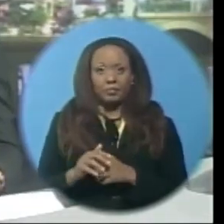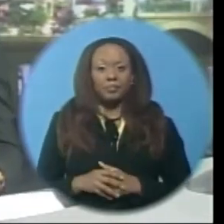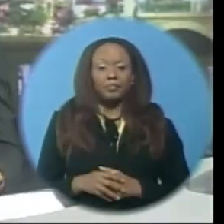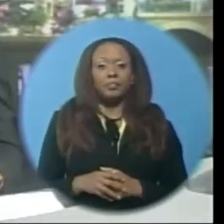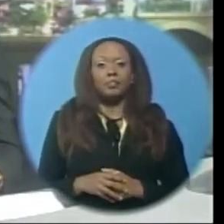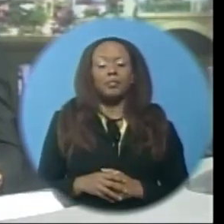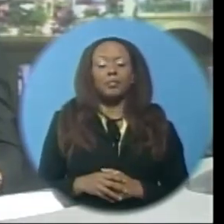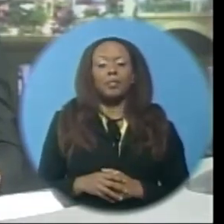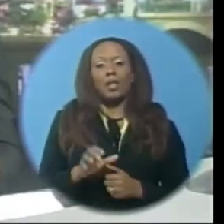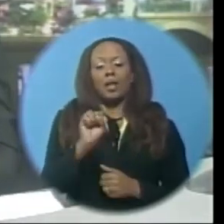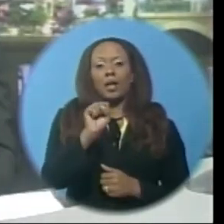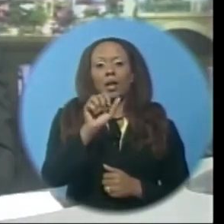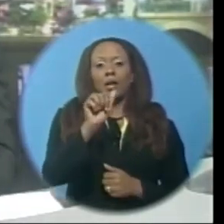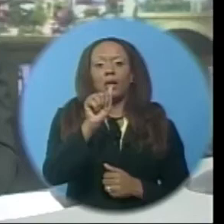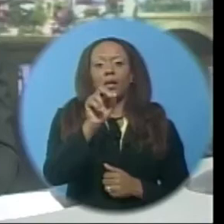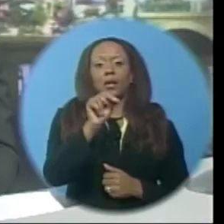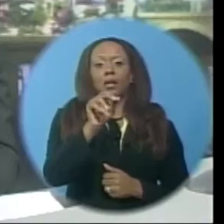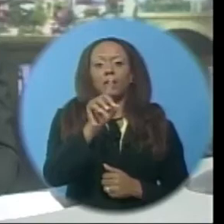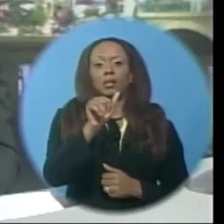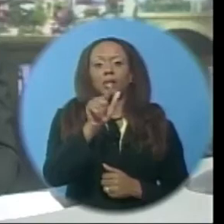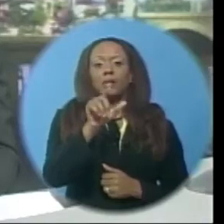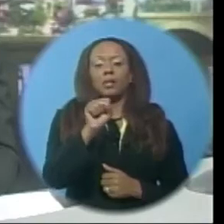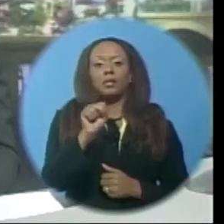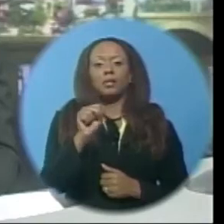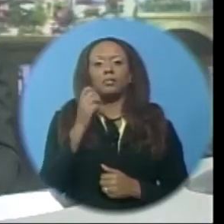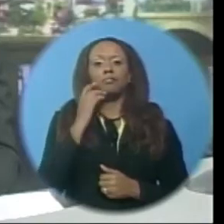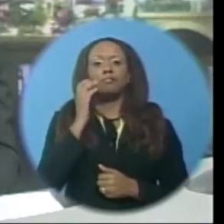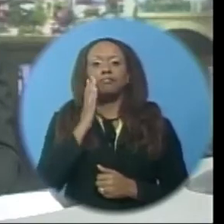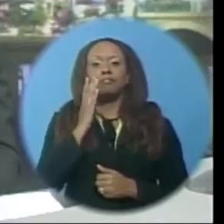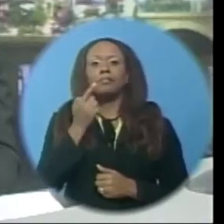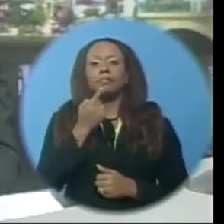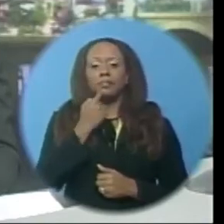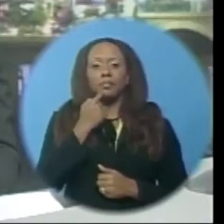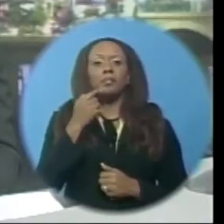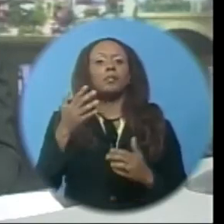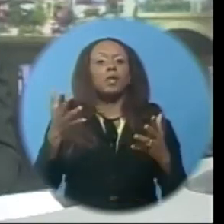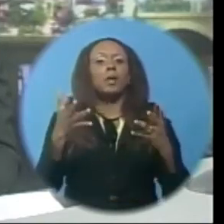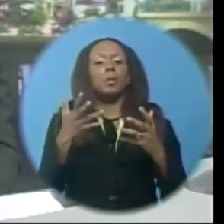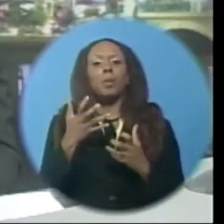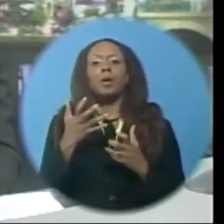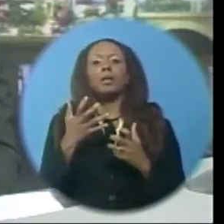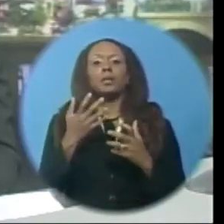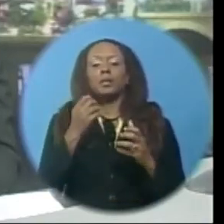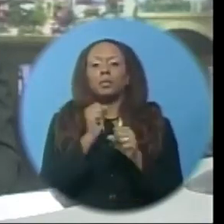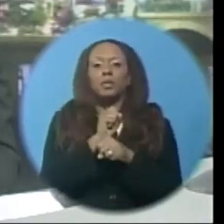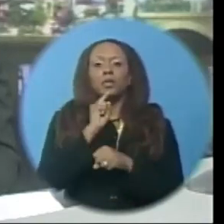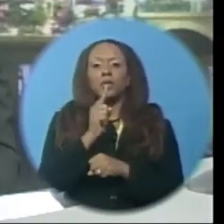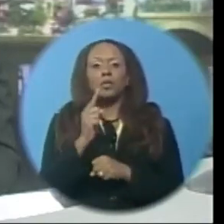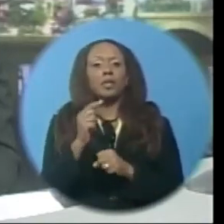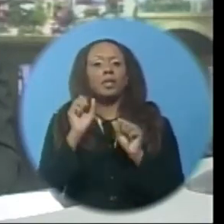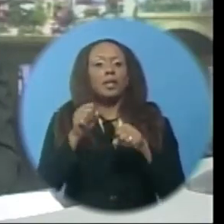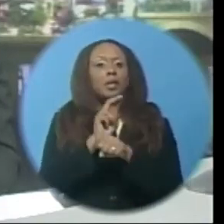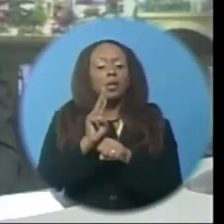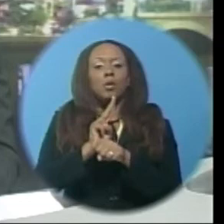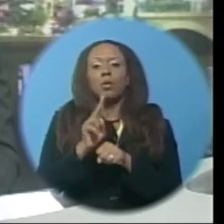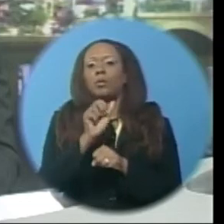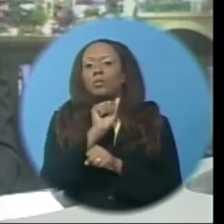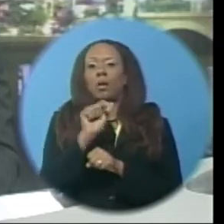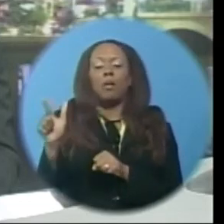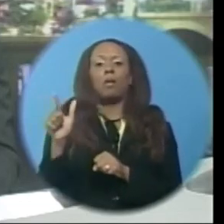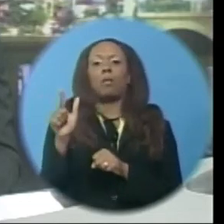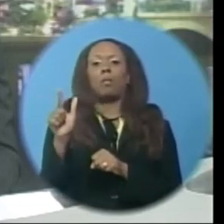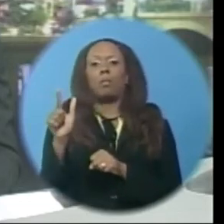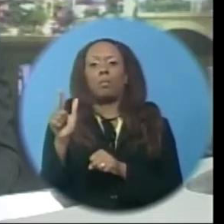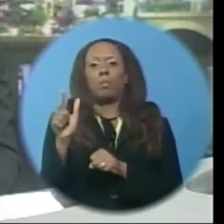Sandals Resorts International says it reserves the right to initiate, including suing for slander and libel, to protect its